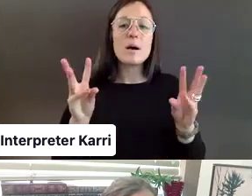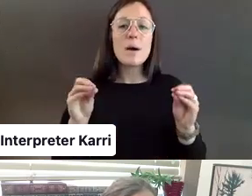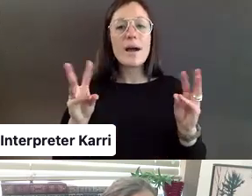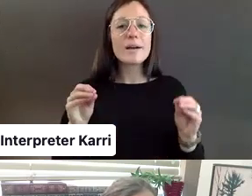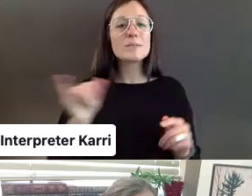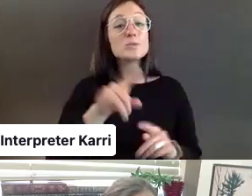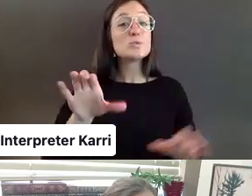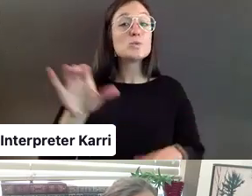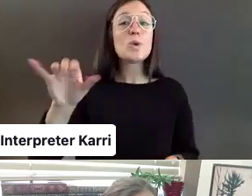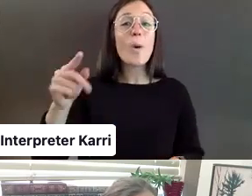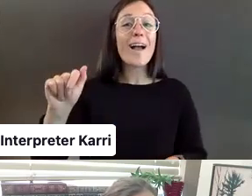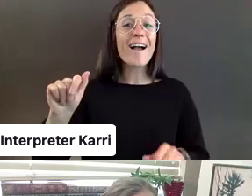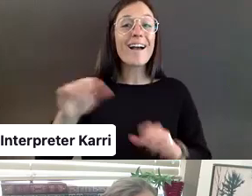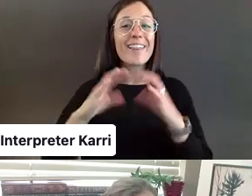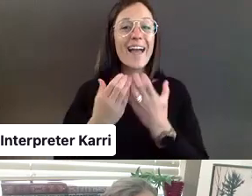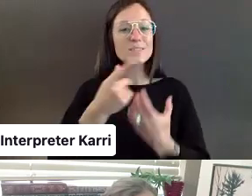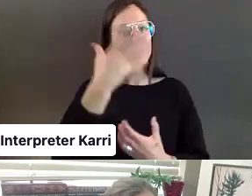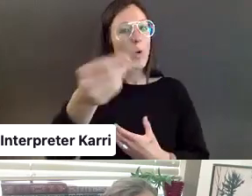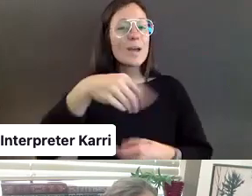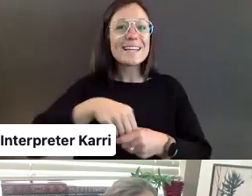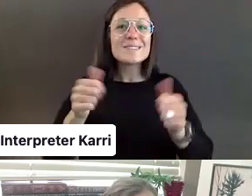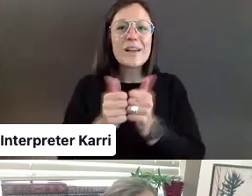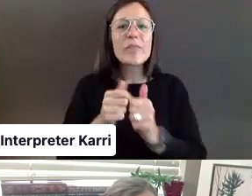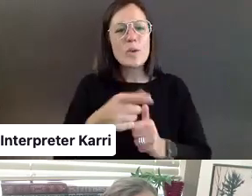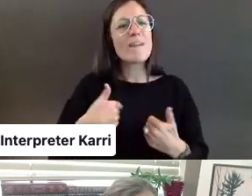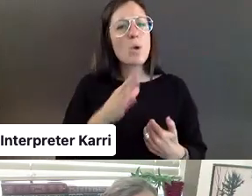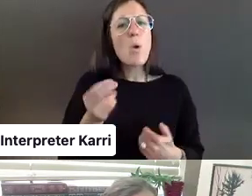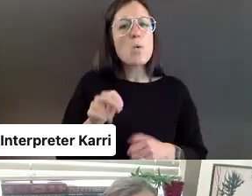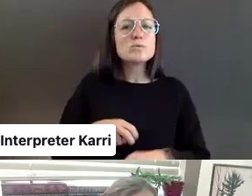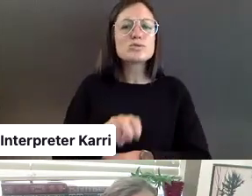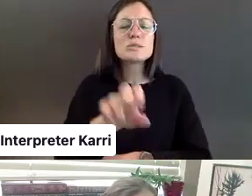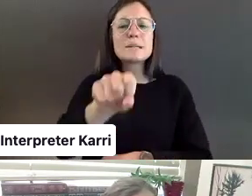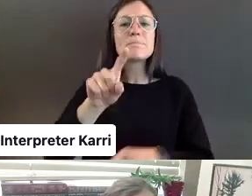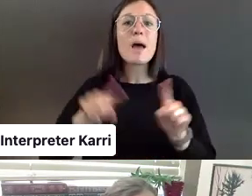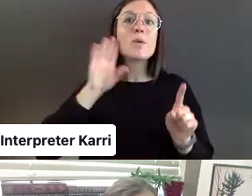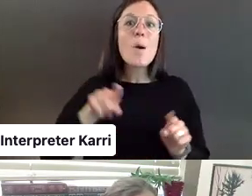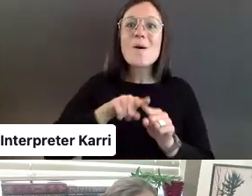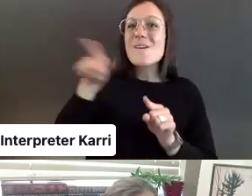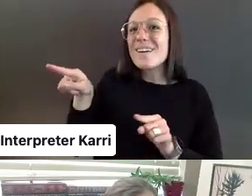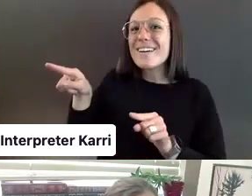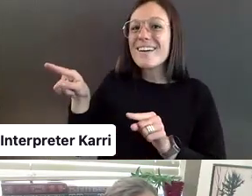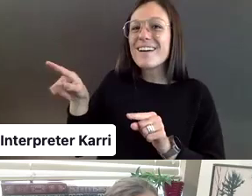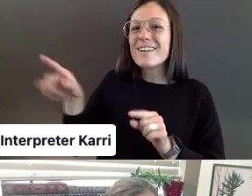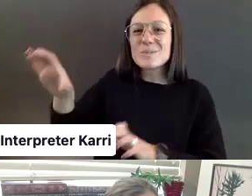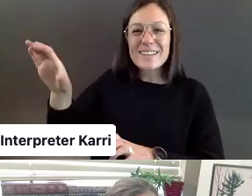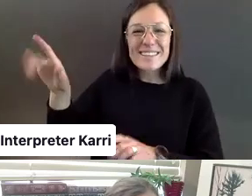you do a yoga class, you're in it together, but you've got your own journey, but knowing that somebody else is doing it and feeling, the pain